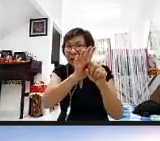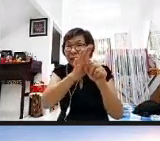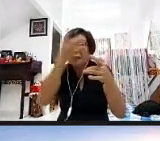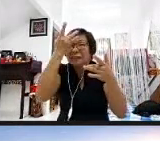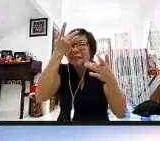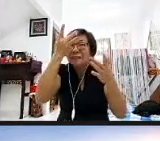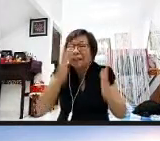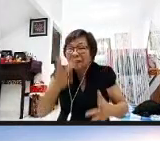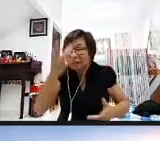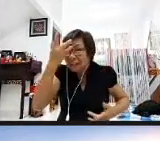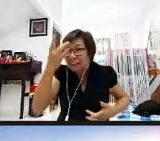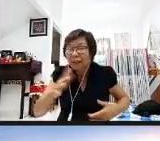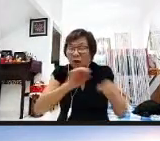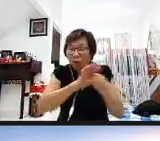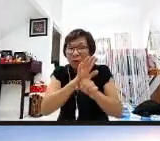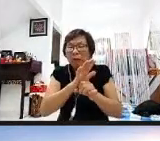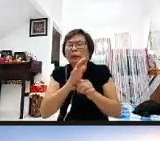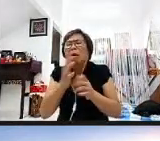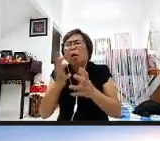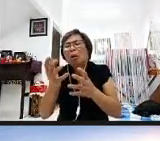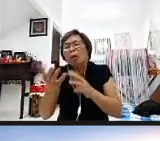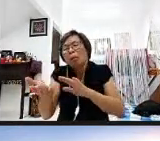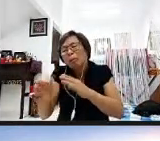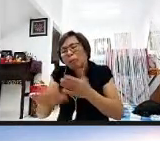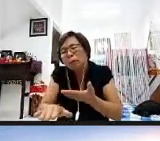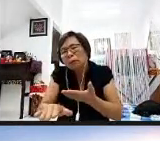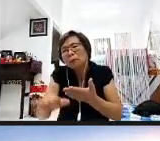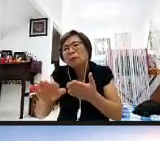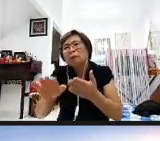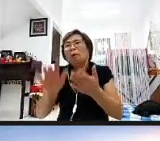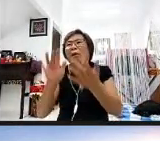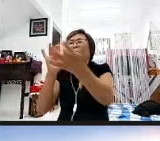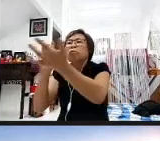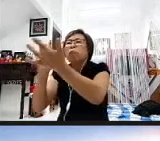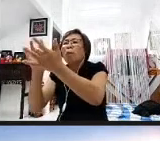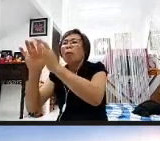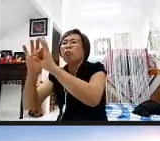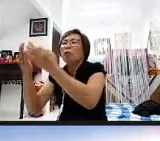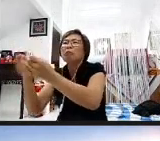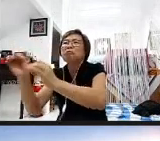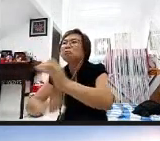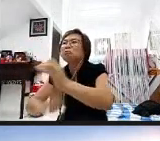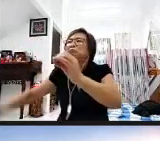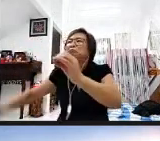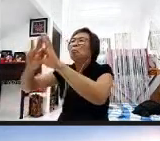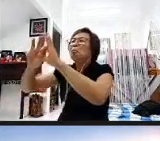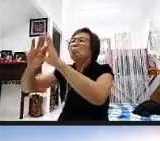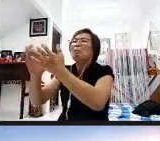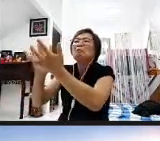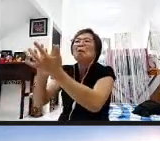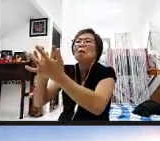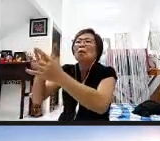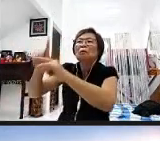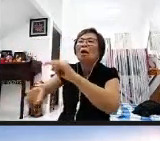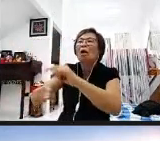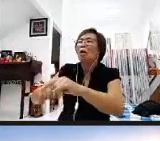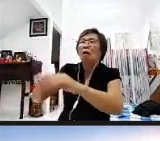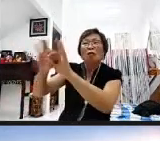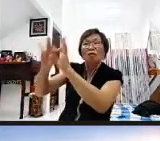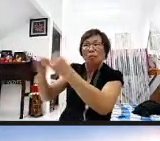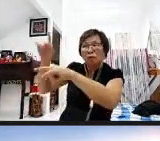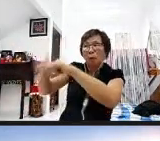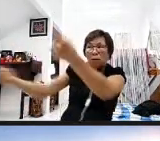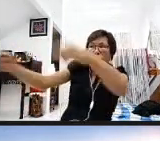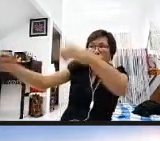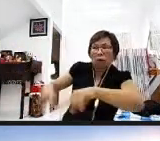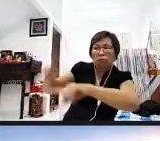who is dying, there was no family contact. Families were barred from visiting. So